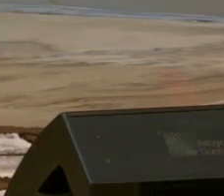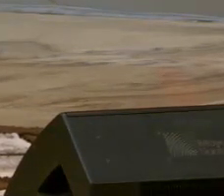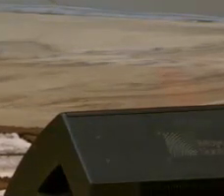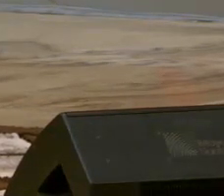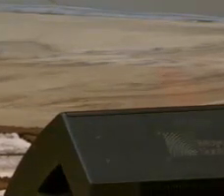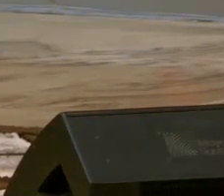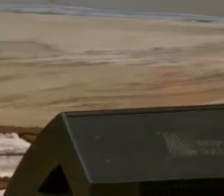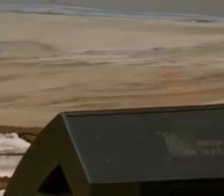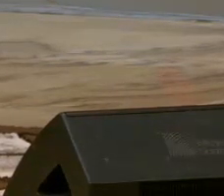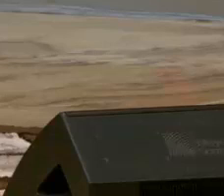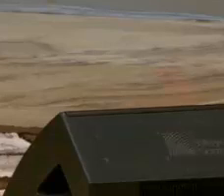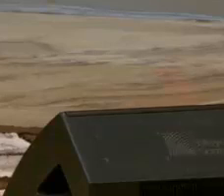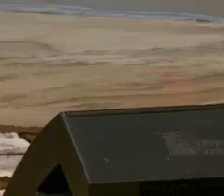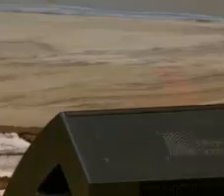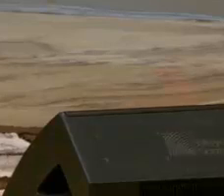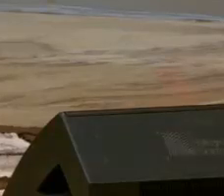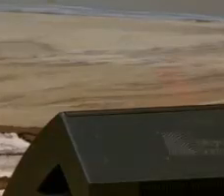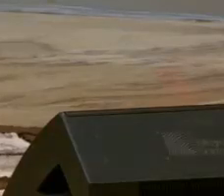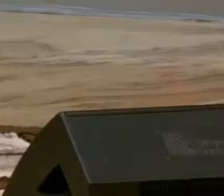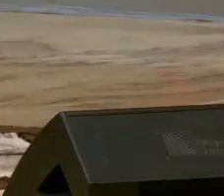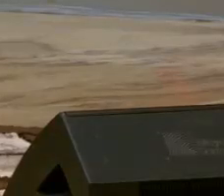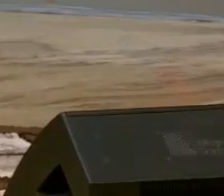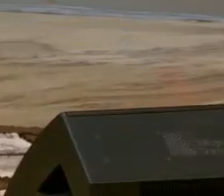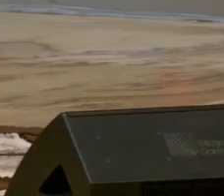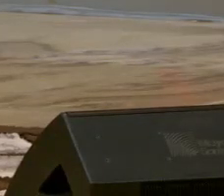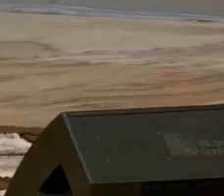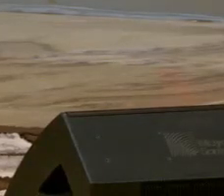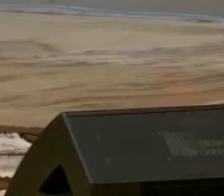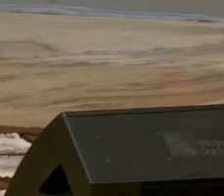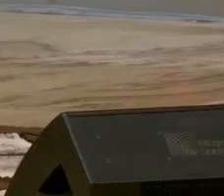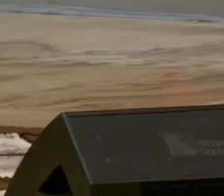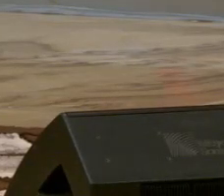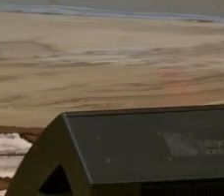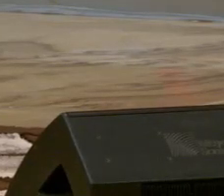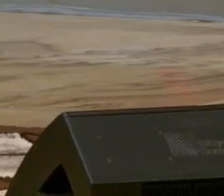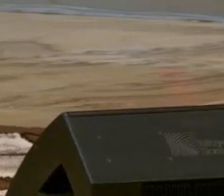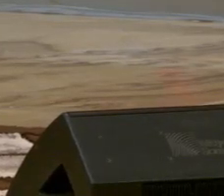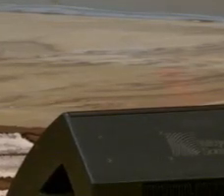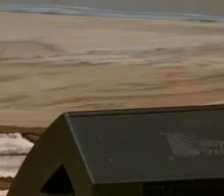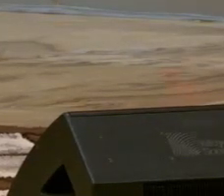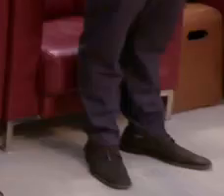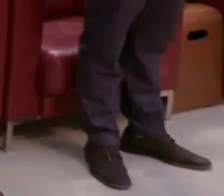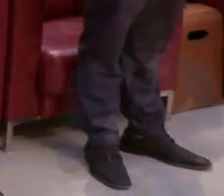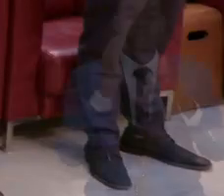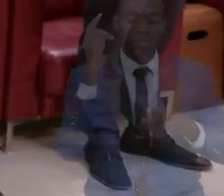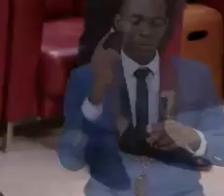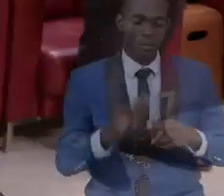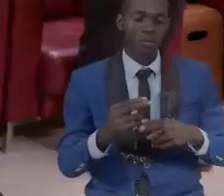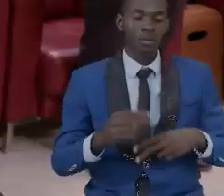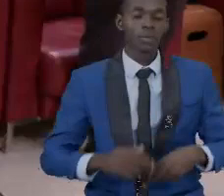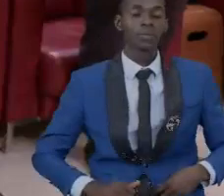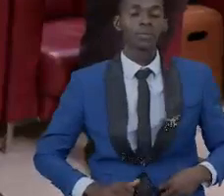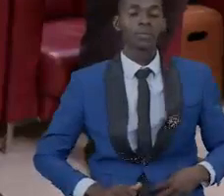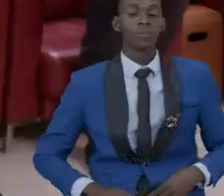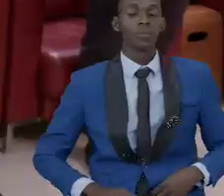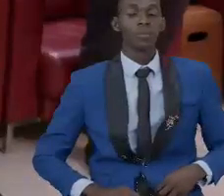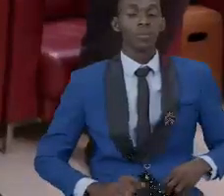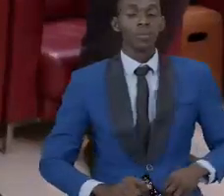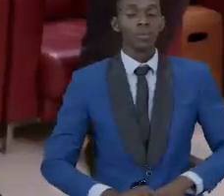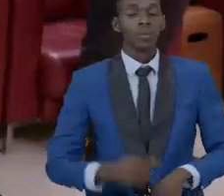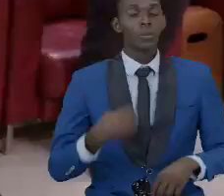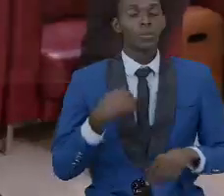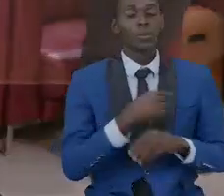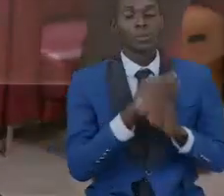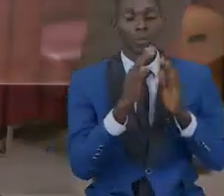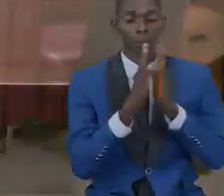the study of your word will profit everyone here tonight in Jesus name we pray